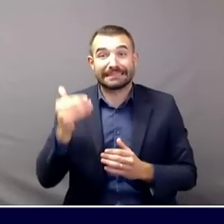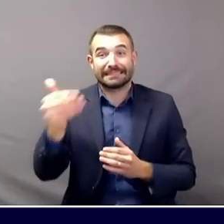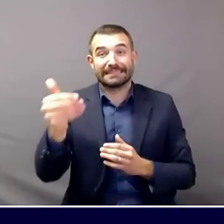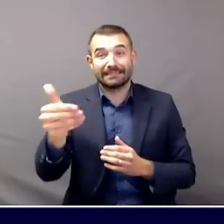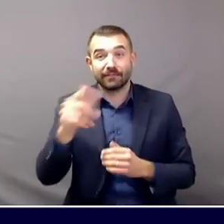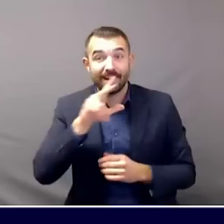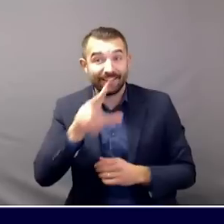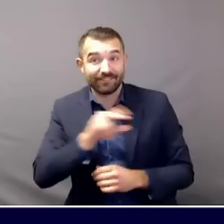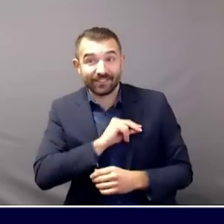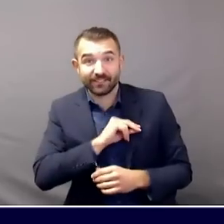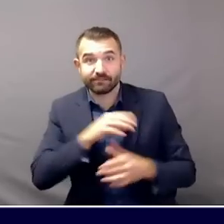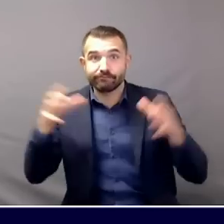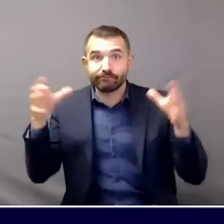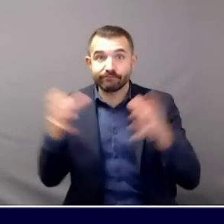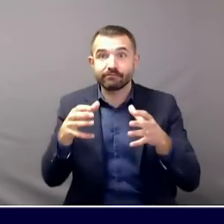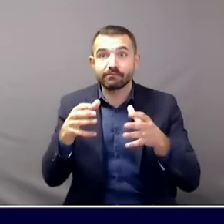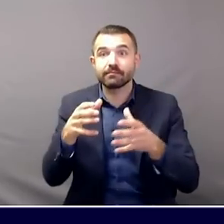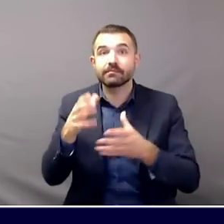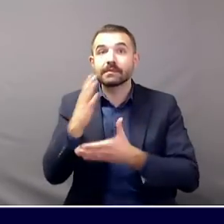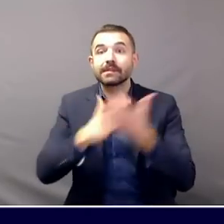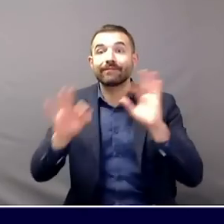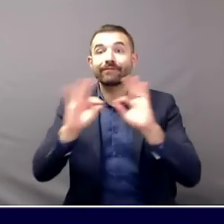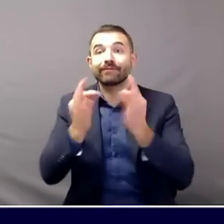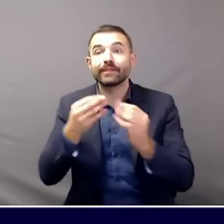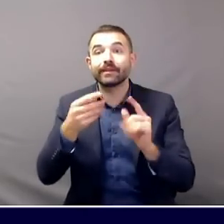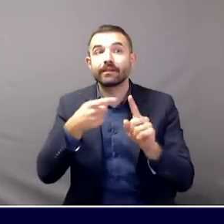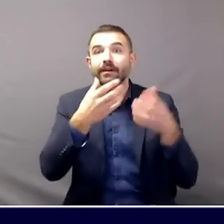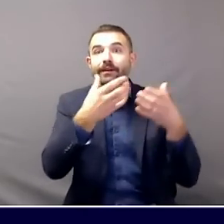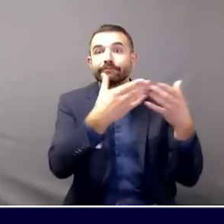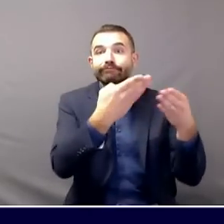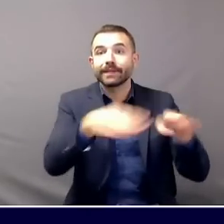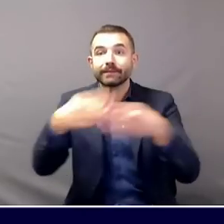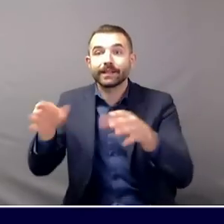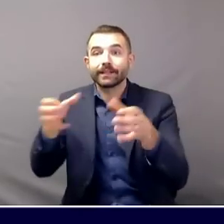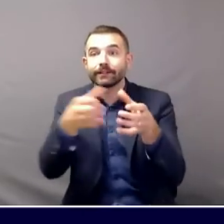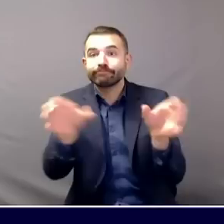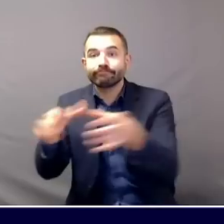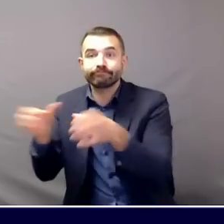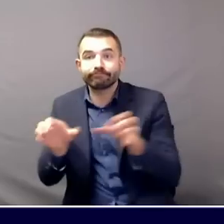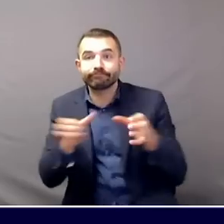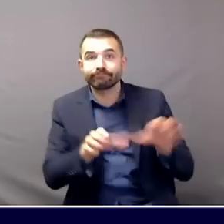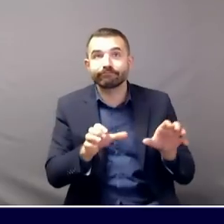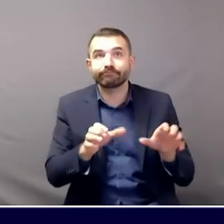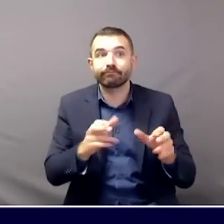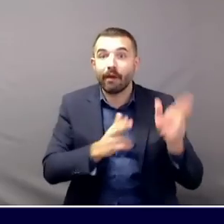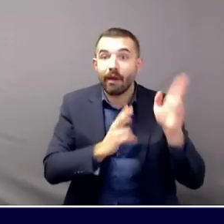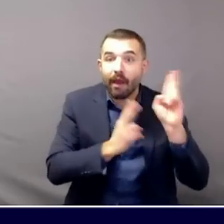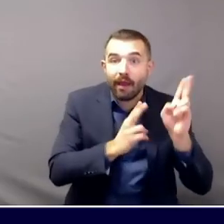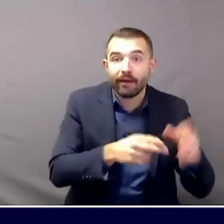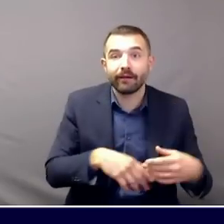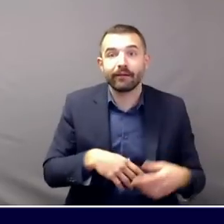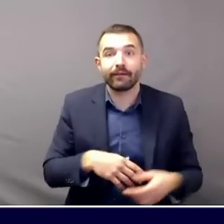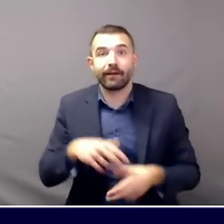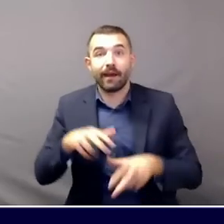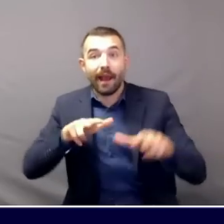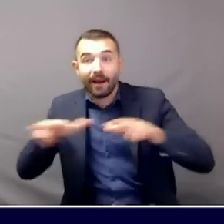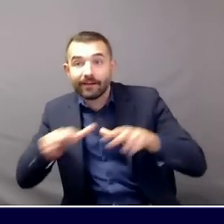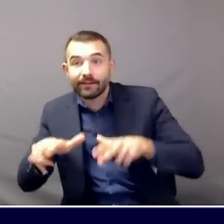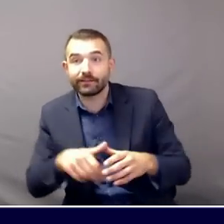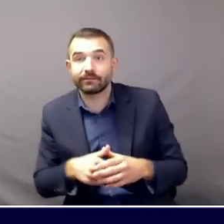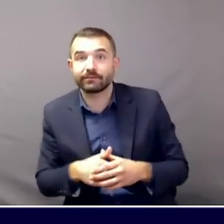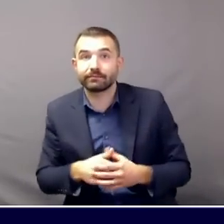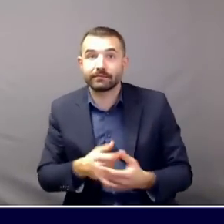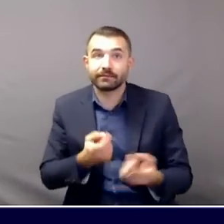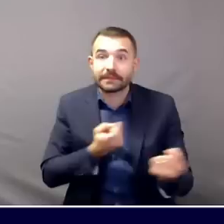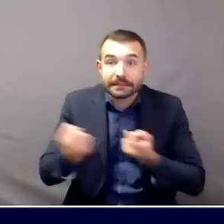be hunting, some will be hiking, some might even be skiing. Some will be taking part in small, safely distanced get-togethers,